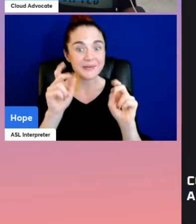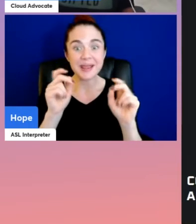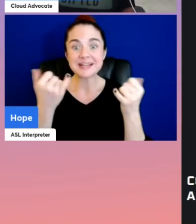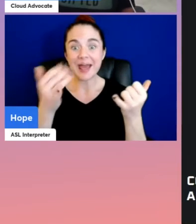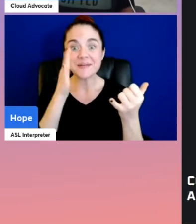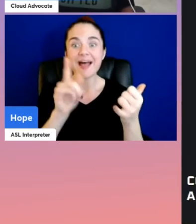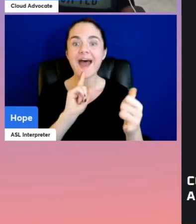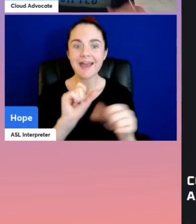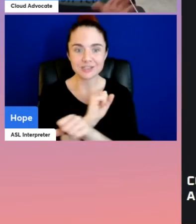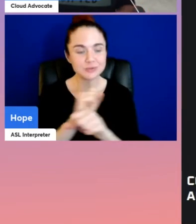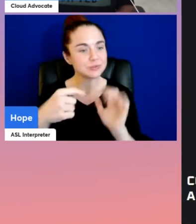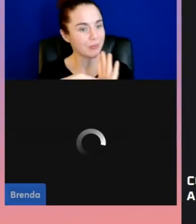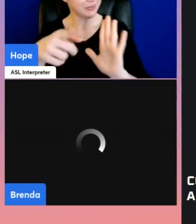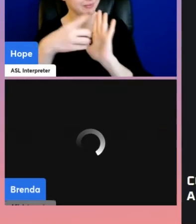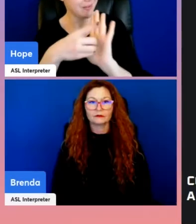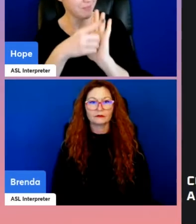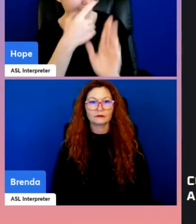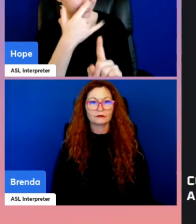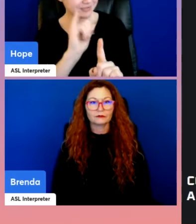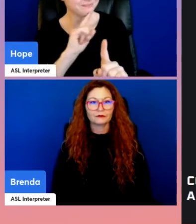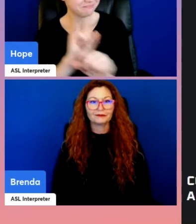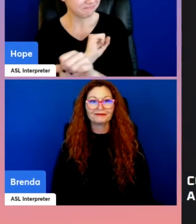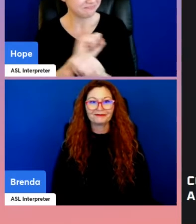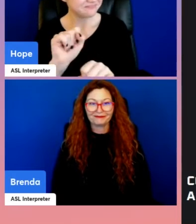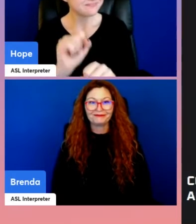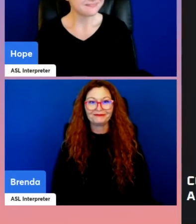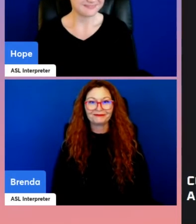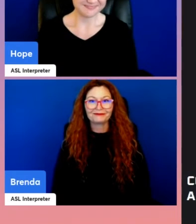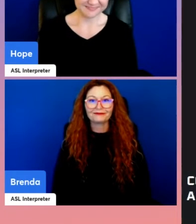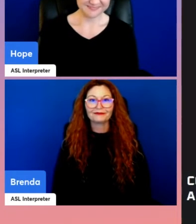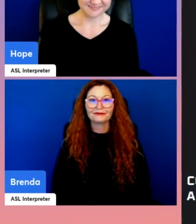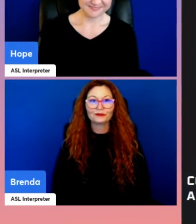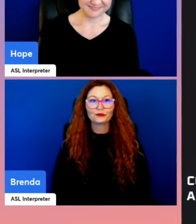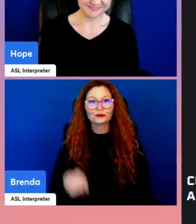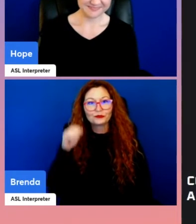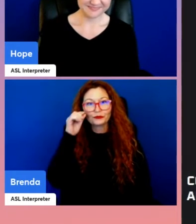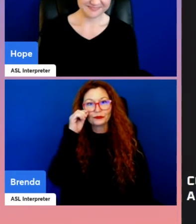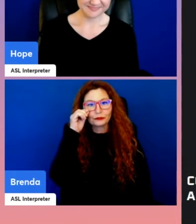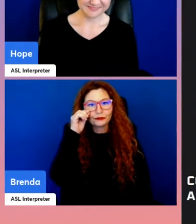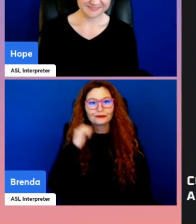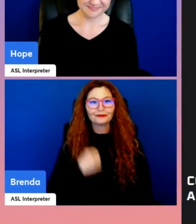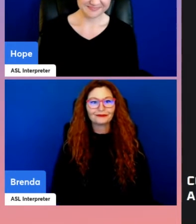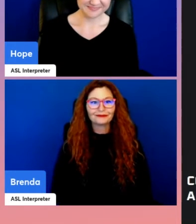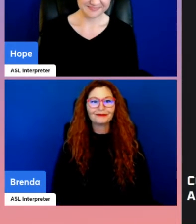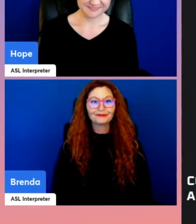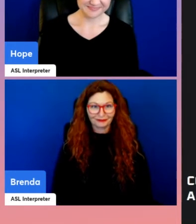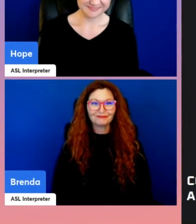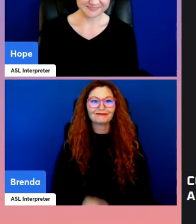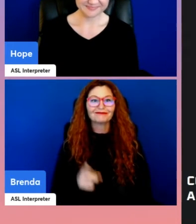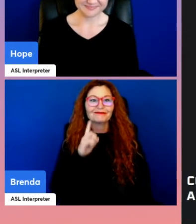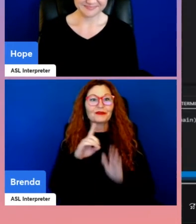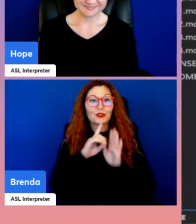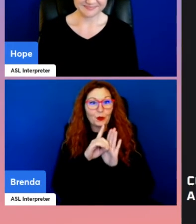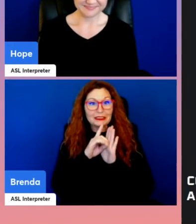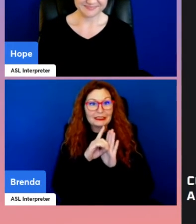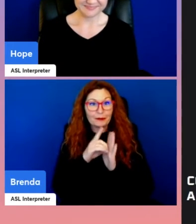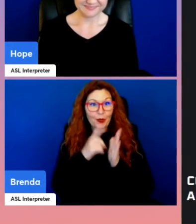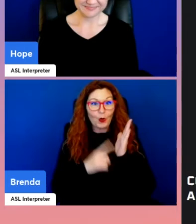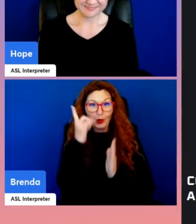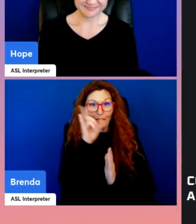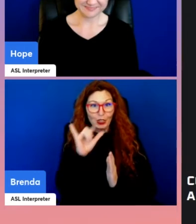into a demo of what it looks like doing Code Dev Auto. You're actually going to watch me go